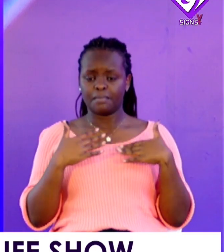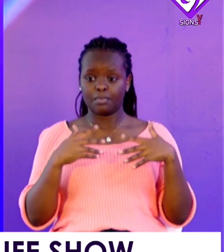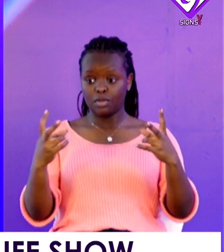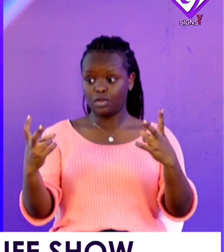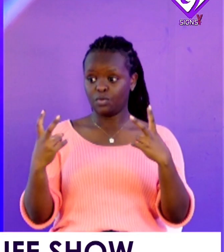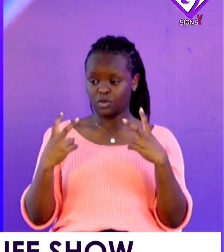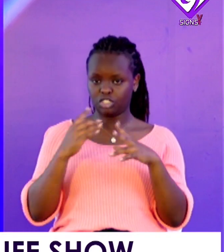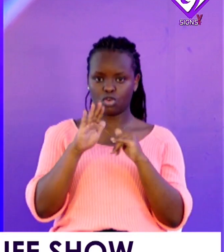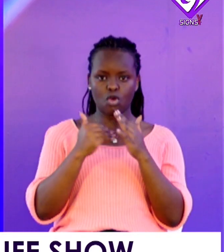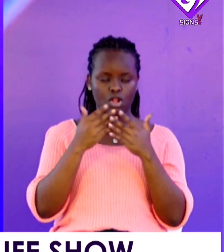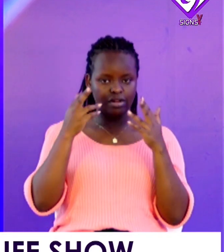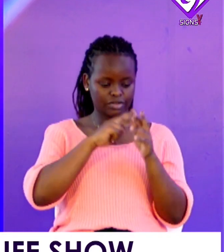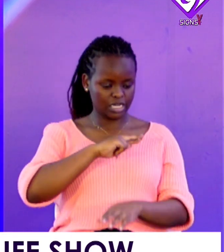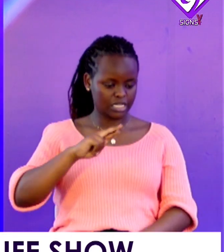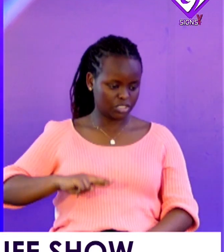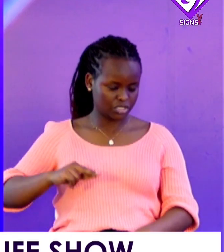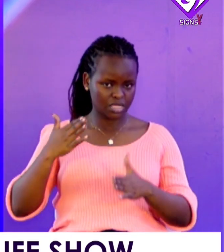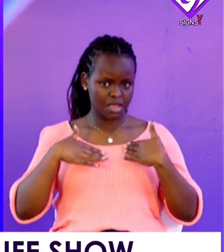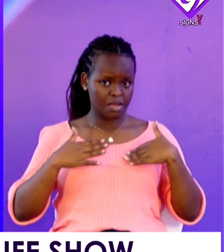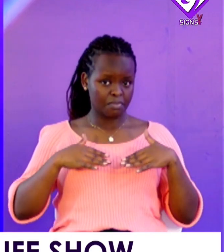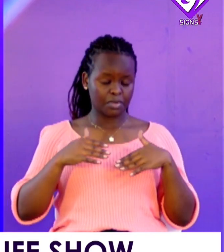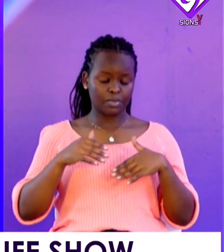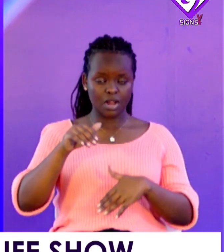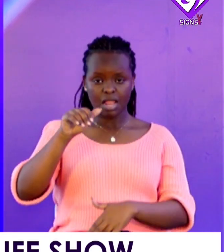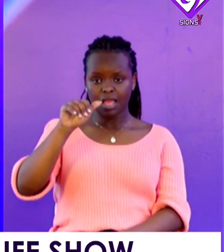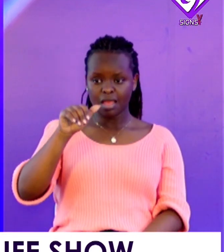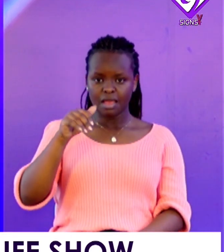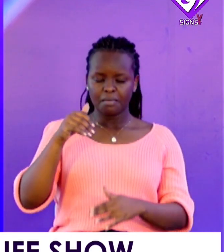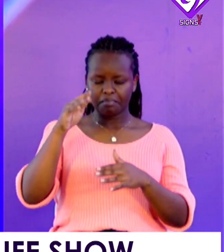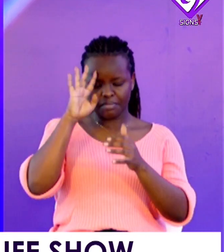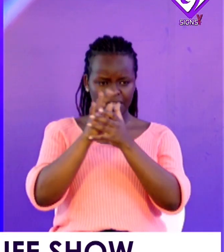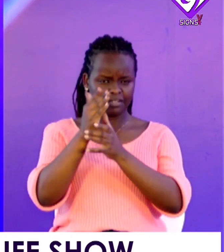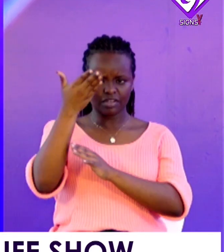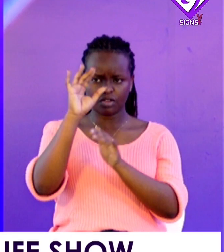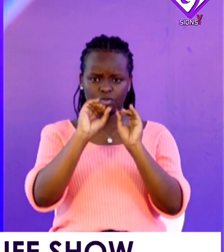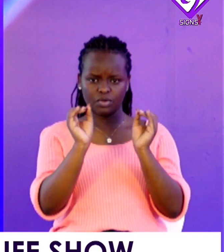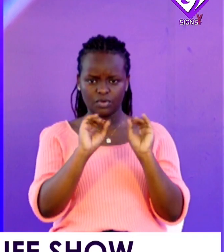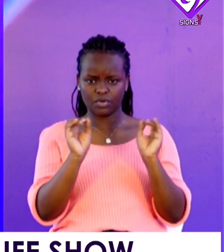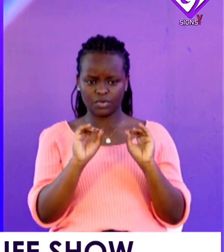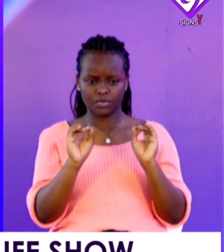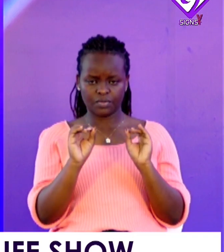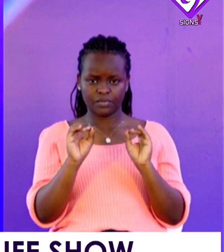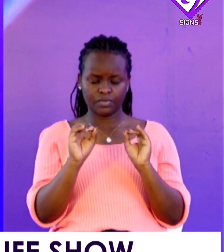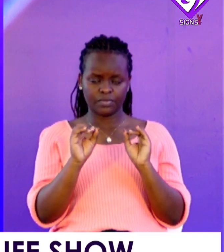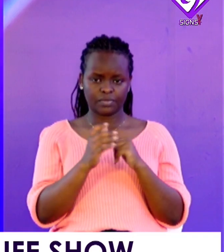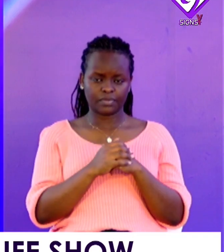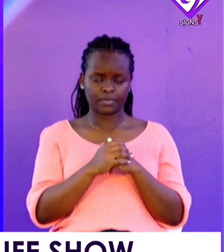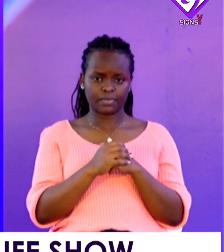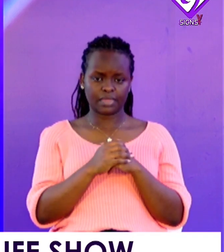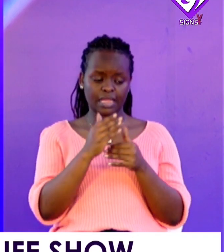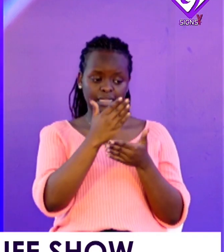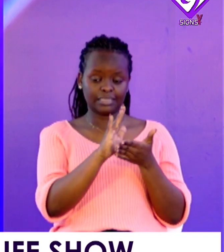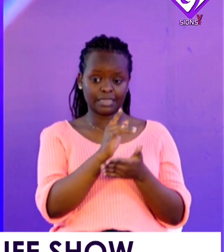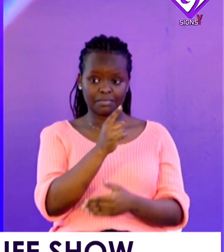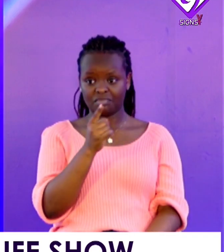religions. By the way, some of the people watching are atheists. Do you know who an atheist is? Yes. Some of them